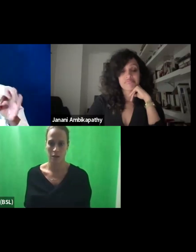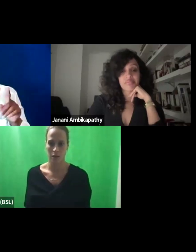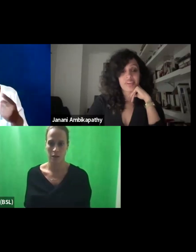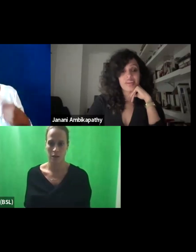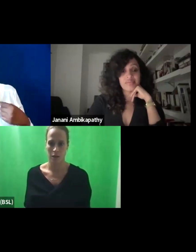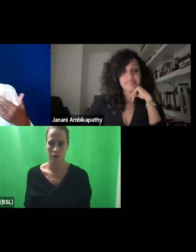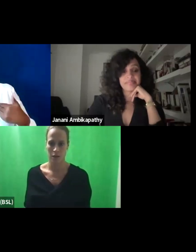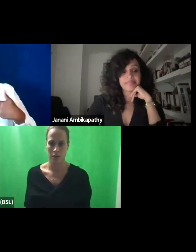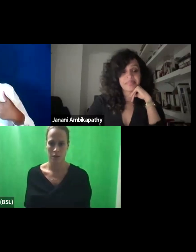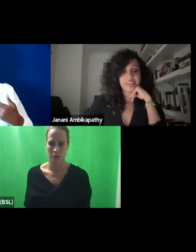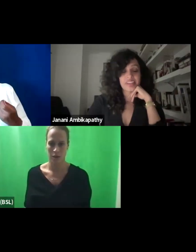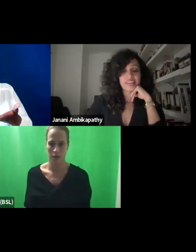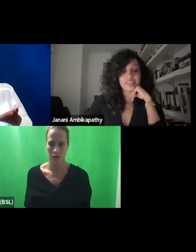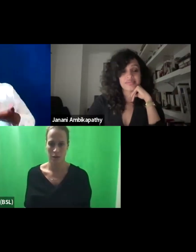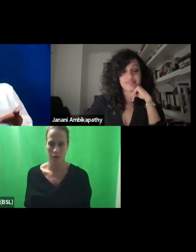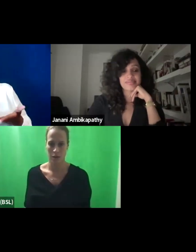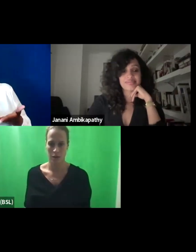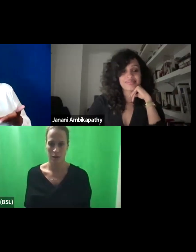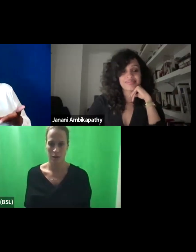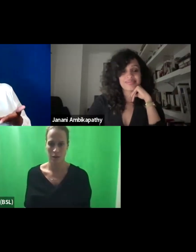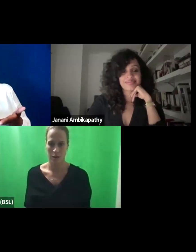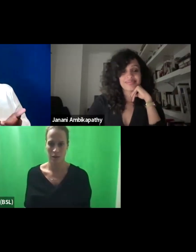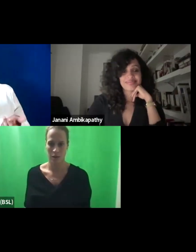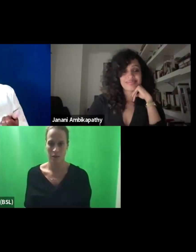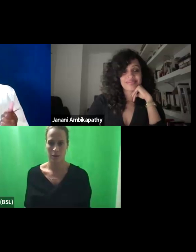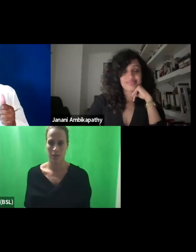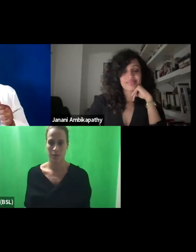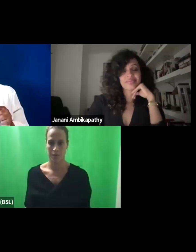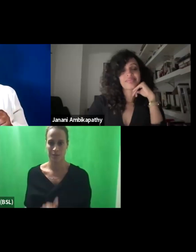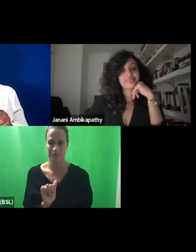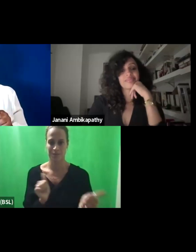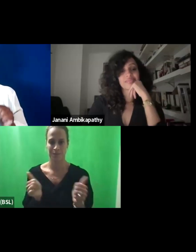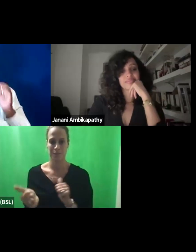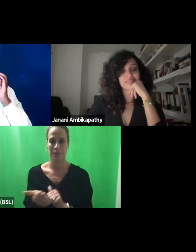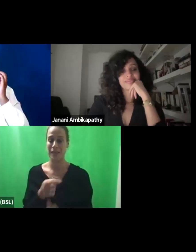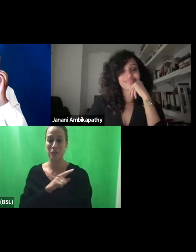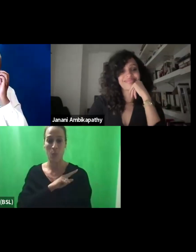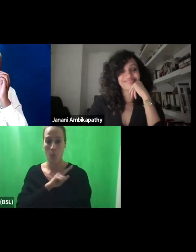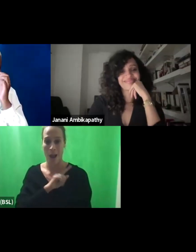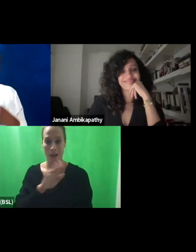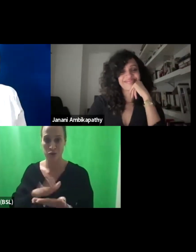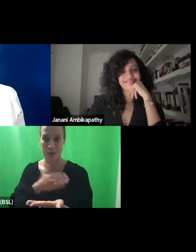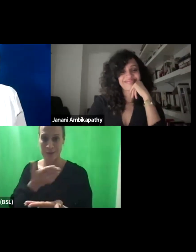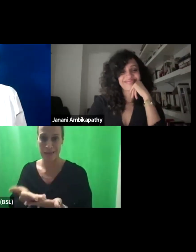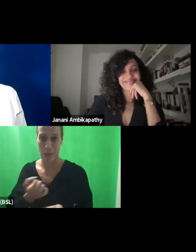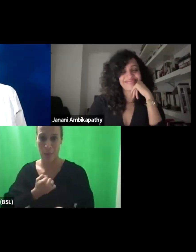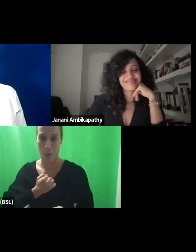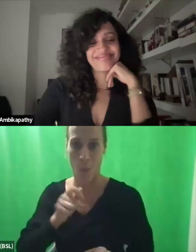sense. Yeah, yeah, it does. So that is why I don't translate now into English.